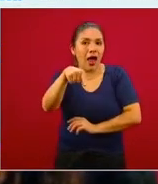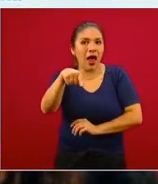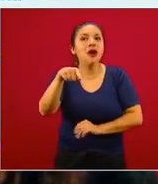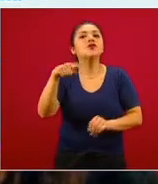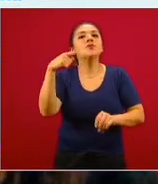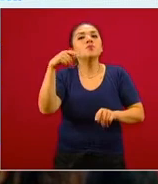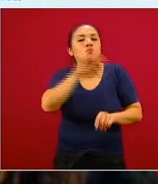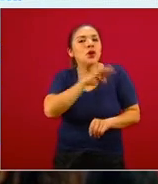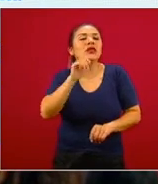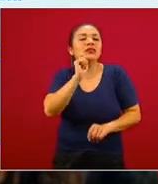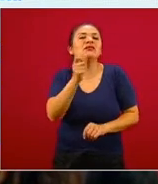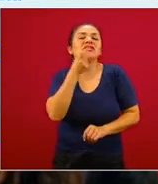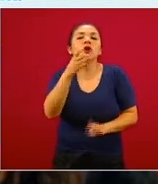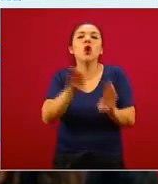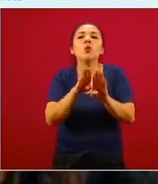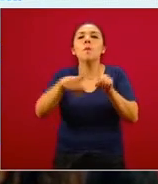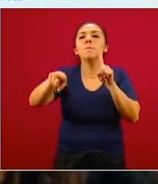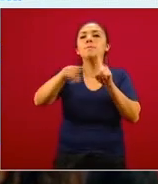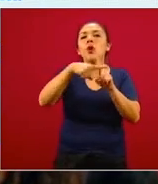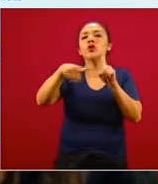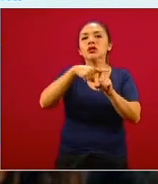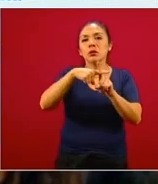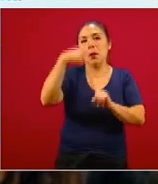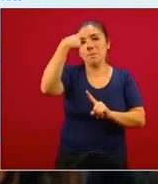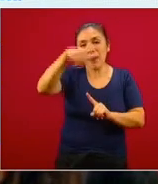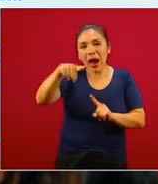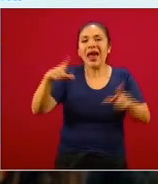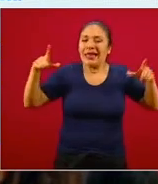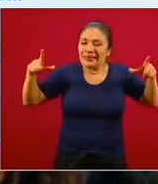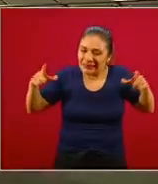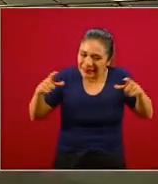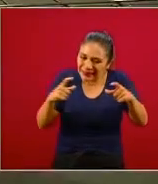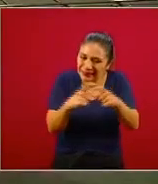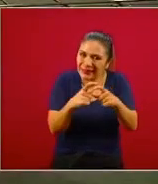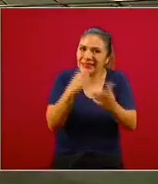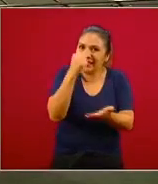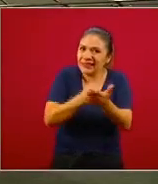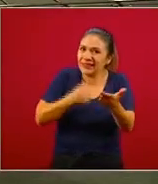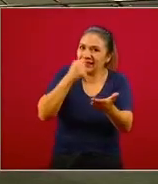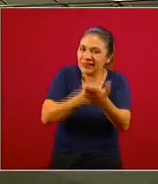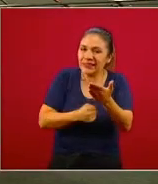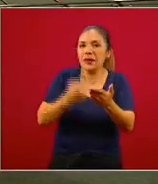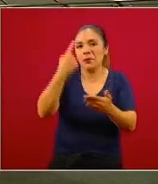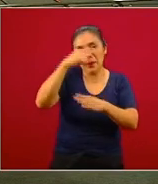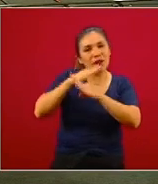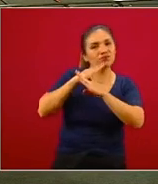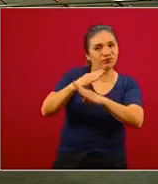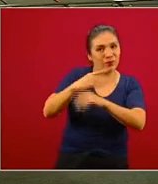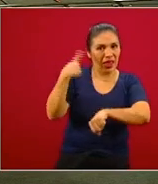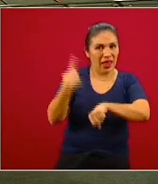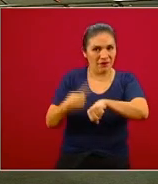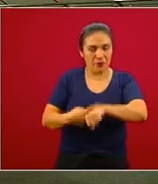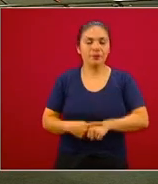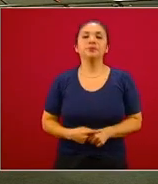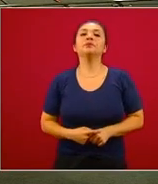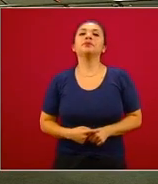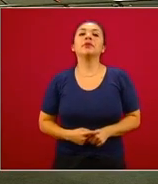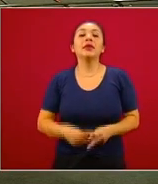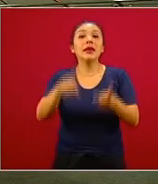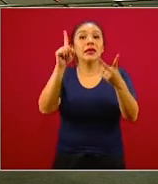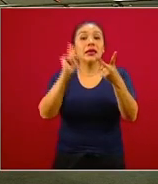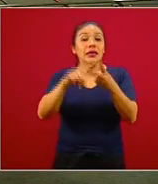1 is a positive impact of the mitigation measures and also of the contagion